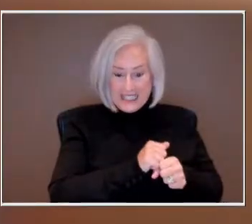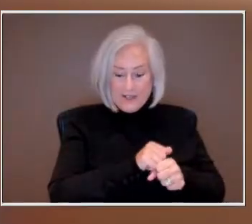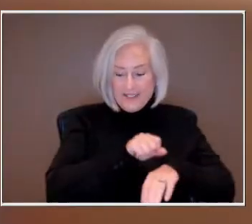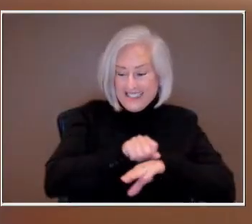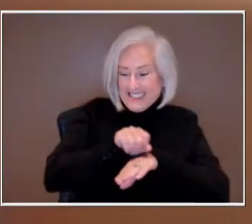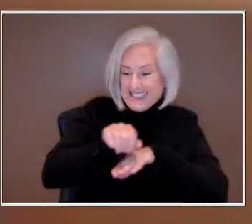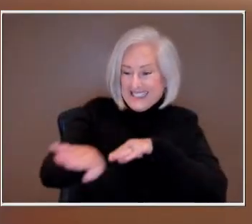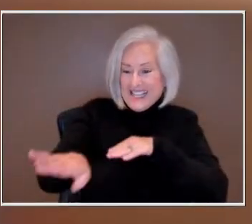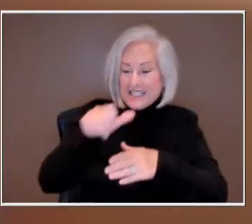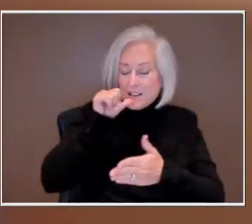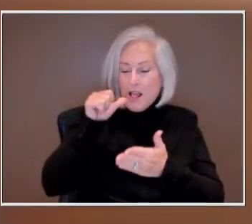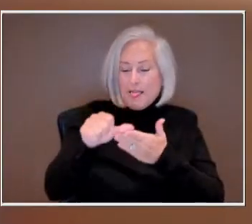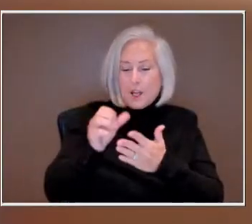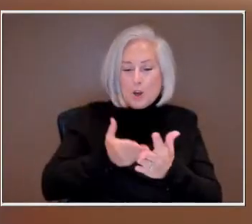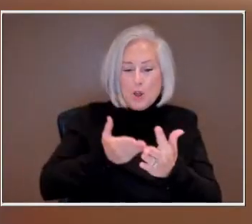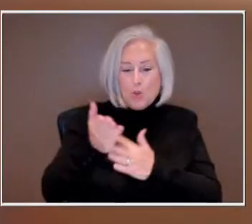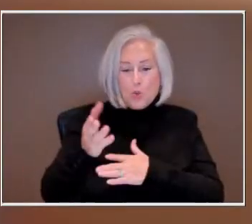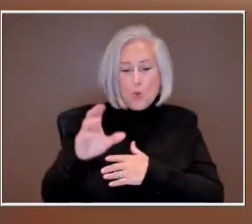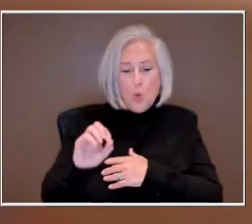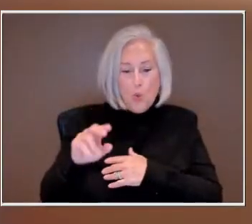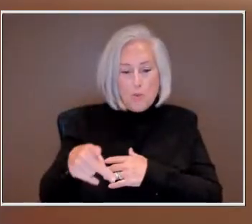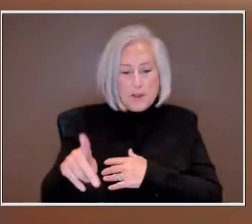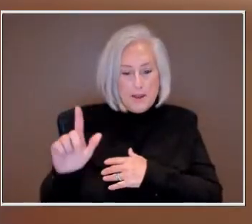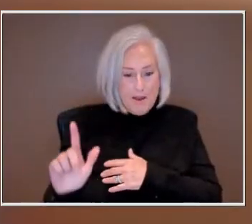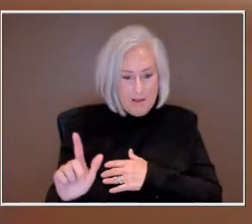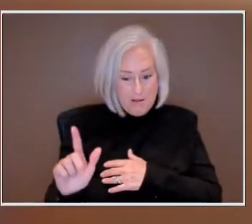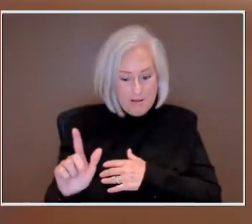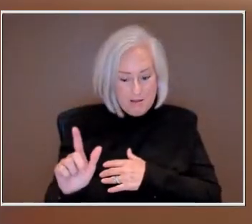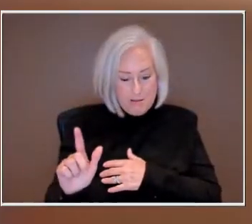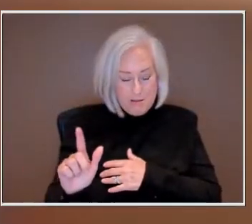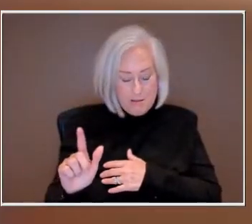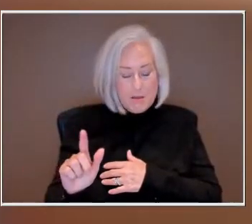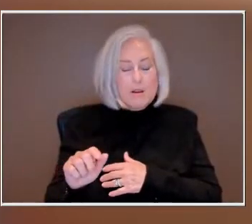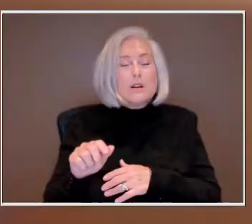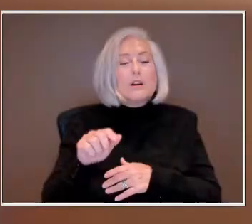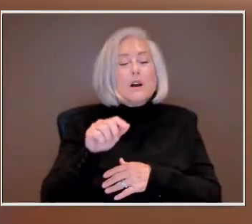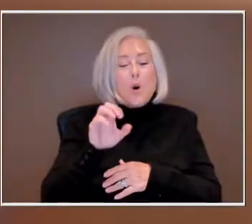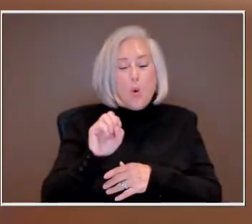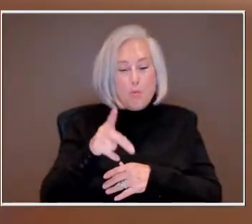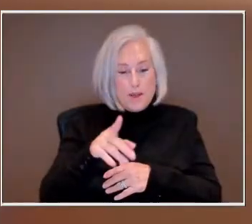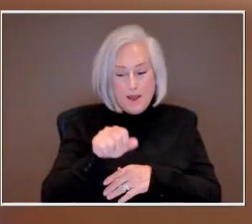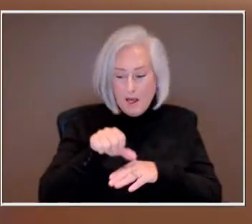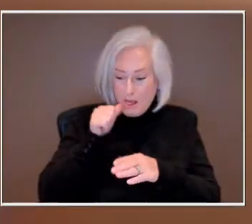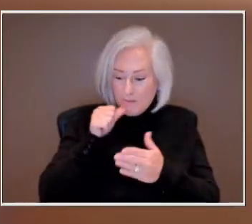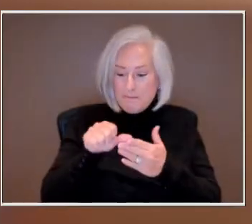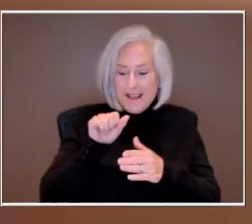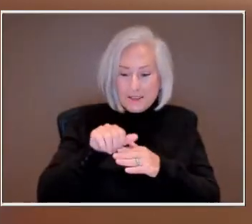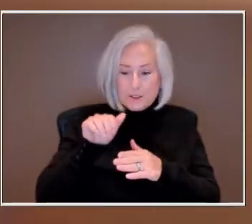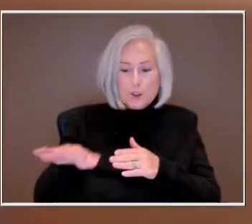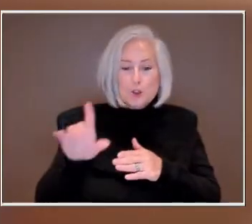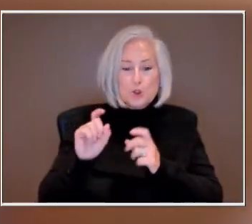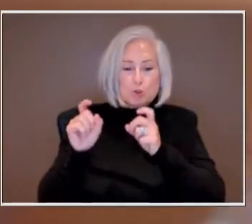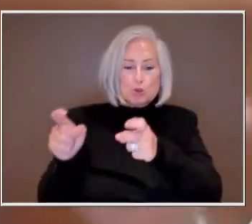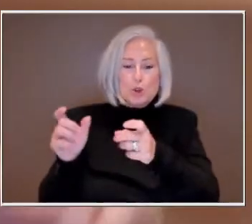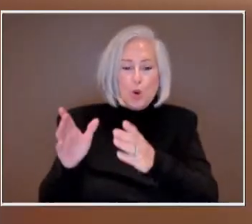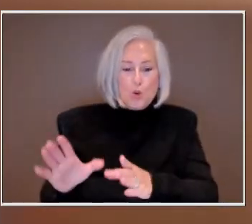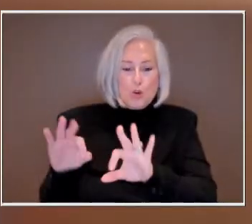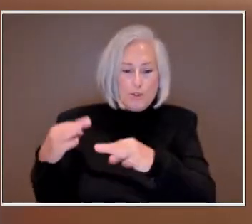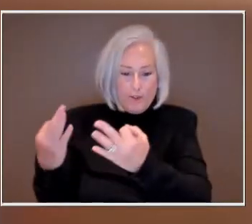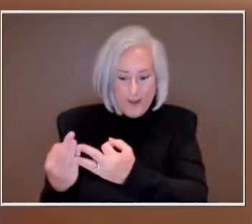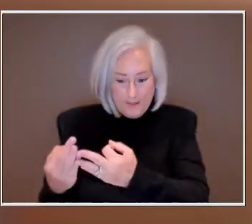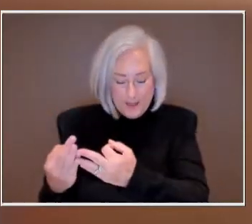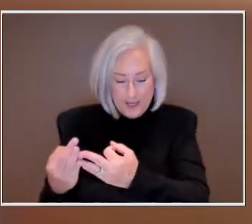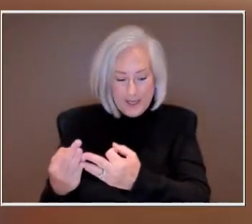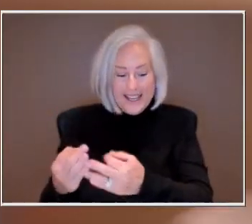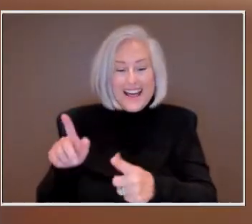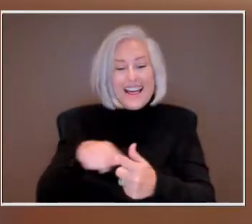that letter through the OPO, and then OPO then sends it to the donor family. Got it. And then it's up to the donor family to then reach out